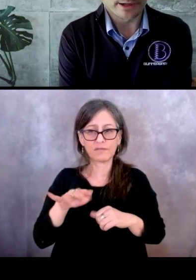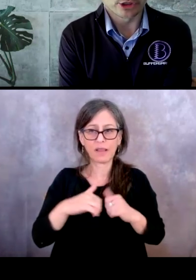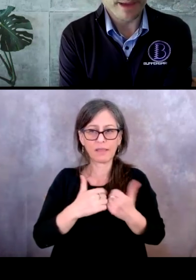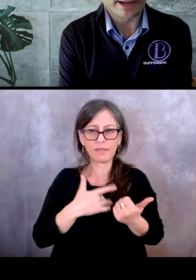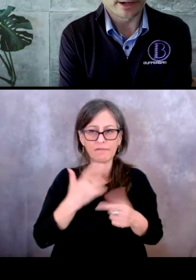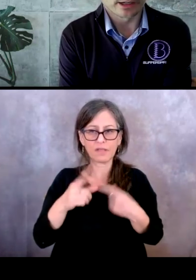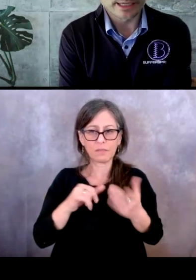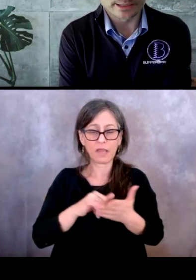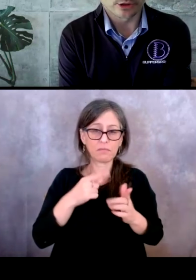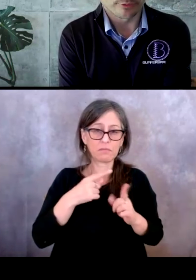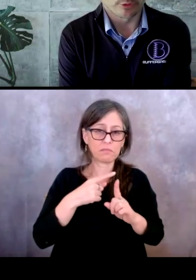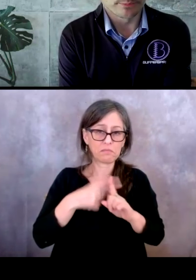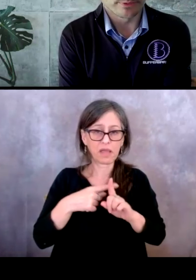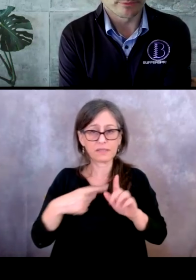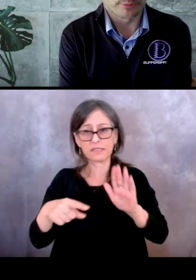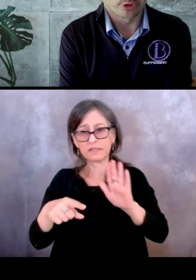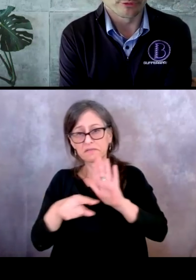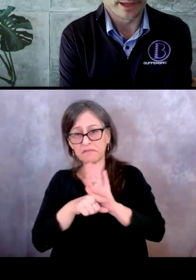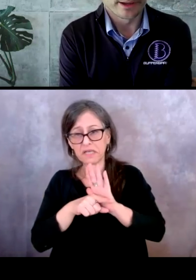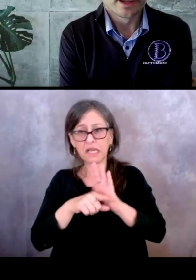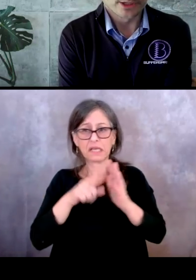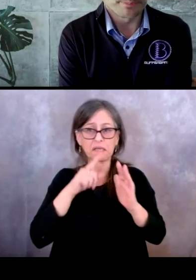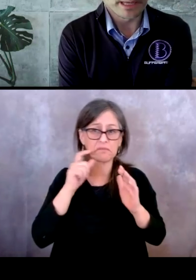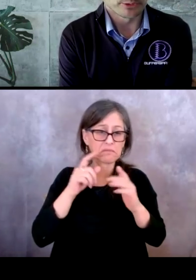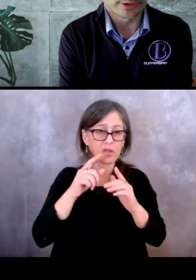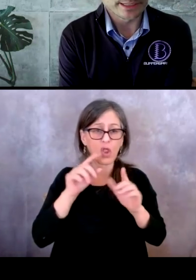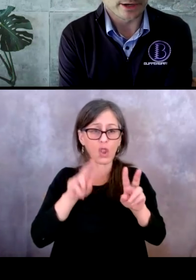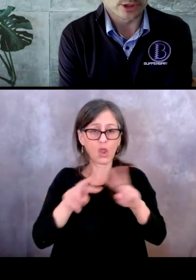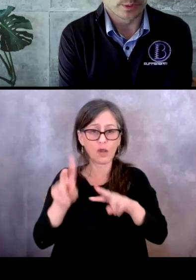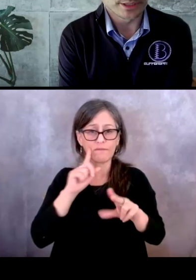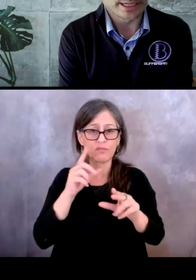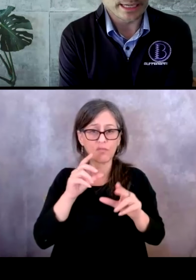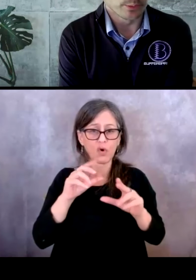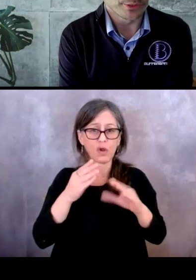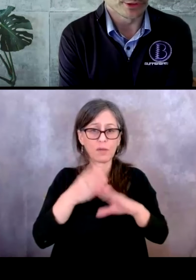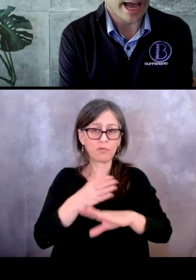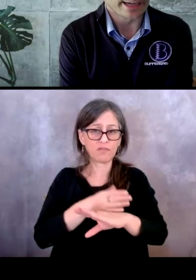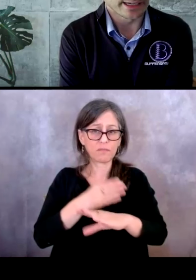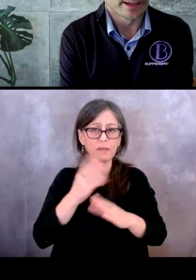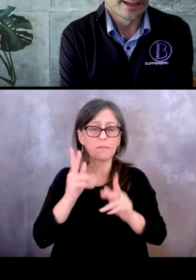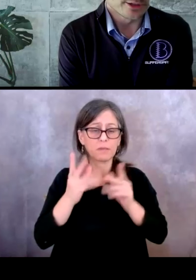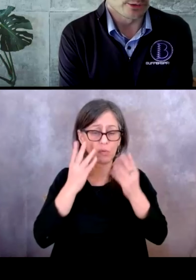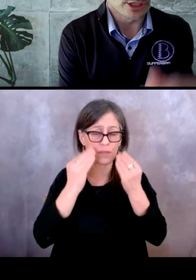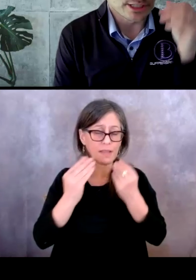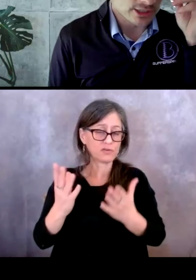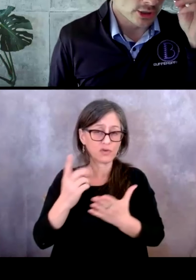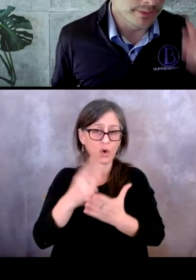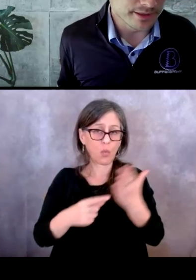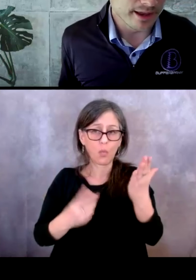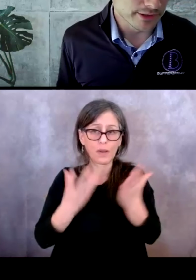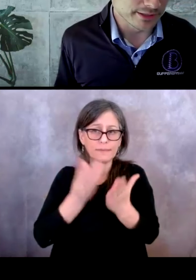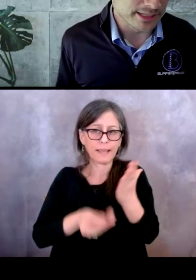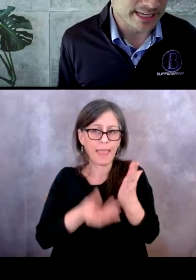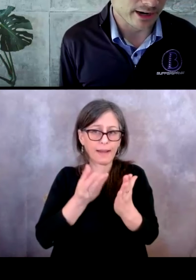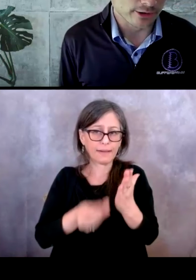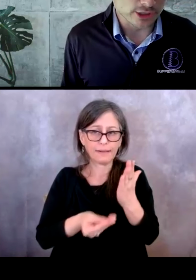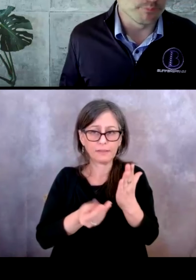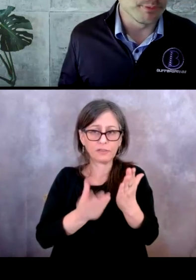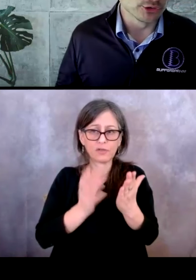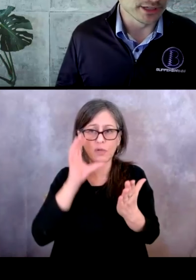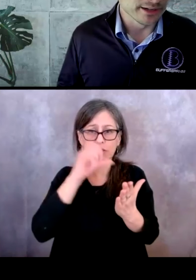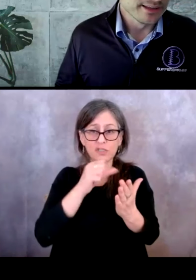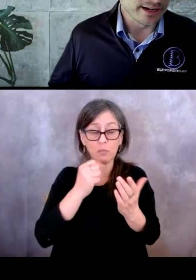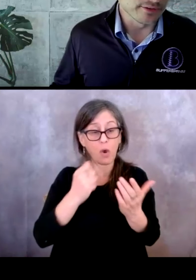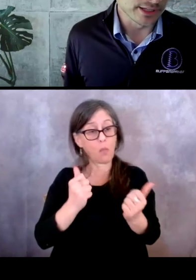feel about it, good, bad, and ugly, and look for room for improvement. Your people are going to tell you what they need and what they're lacking. Don't just assume that everything that's there, that